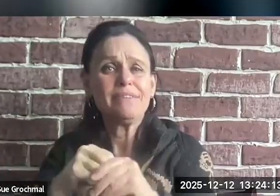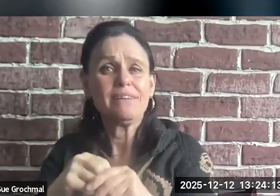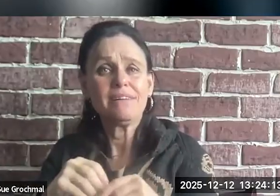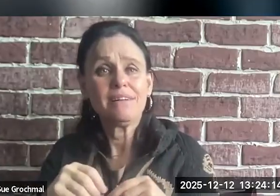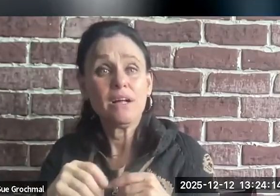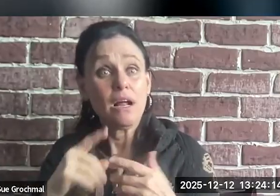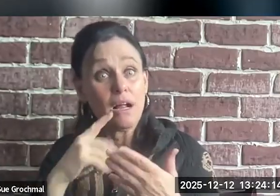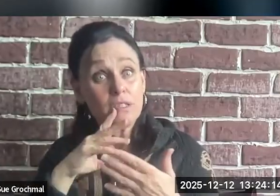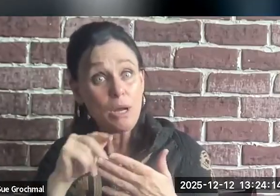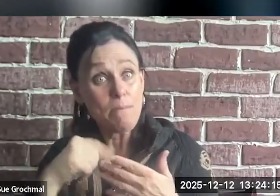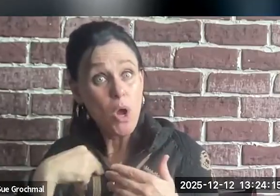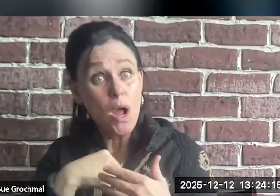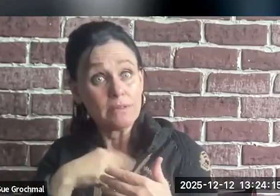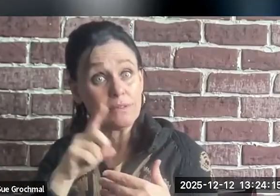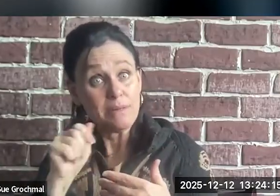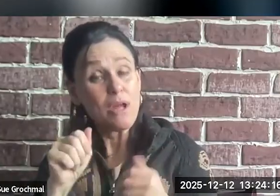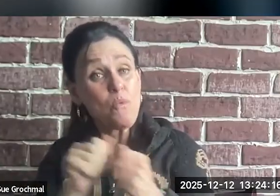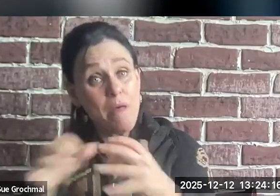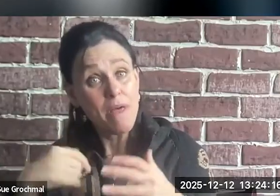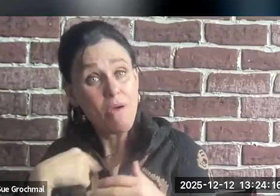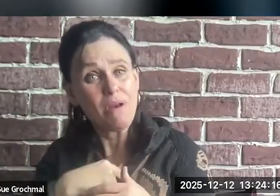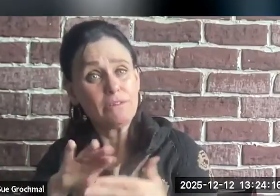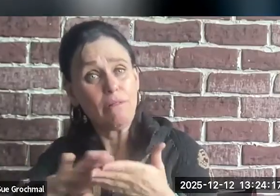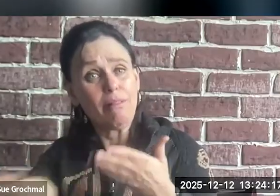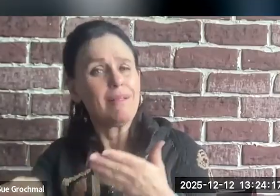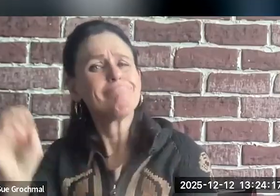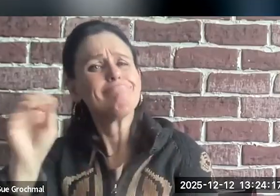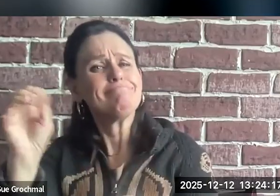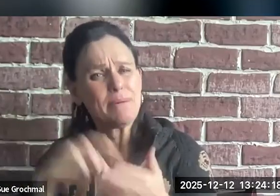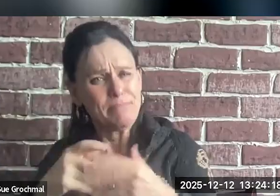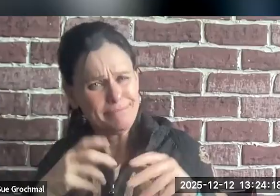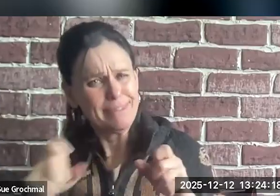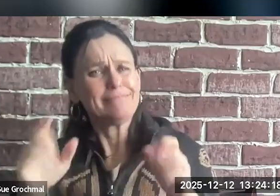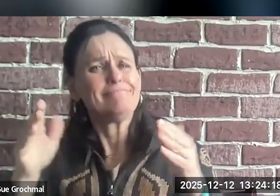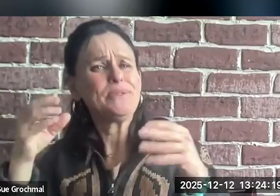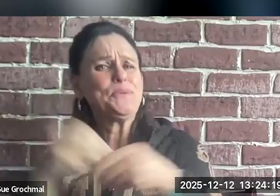right? So while it is important to communicate the possible harms of climate change,